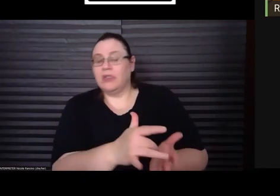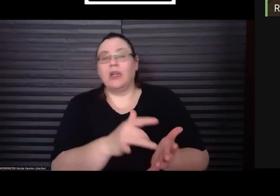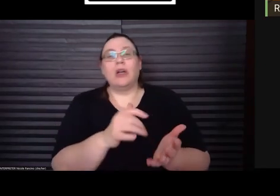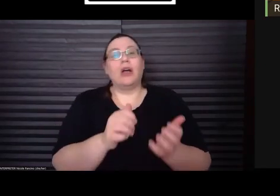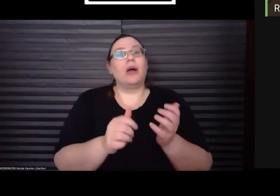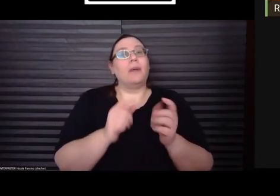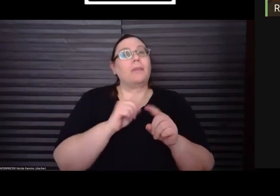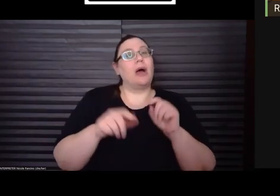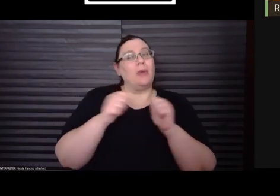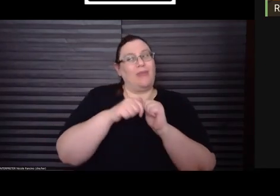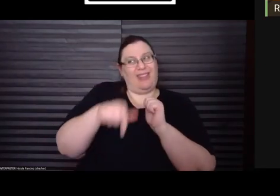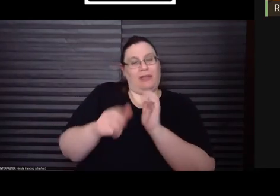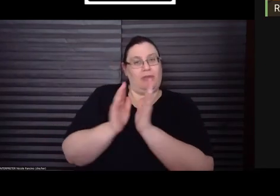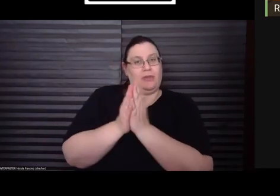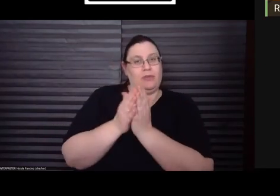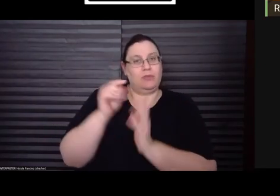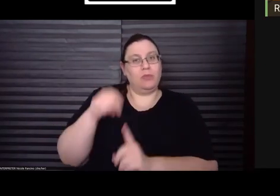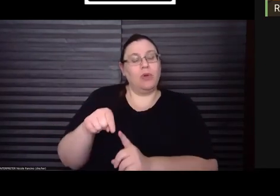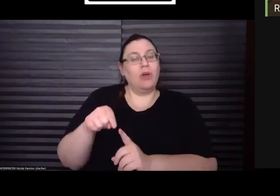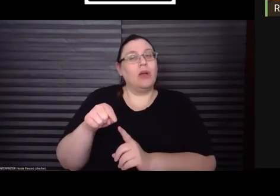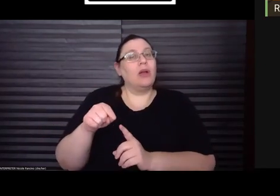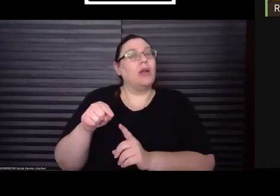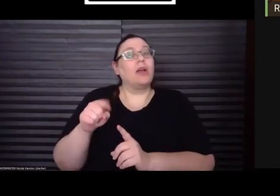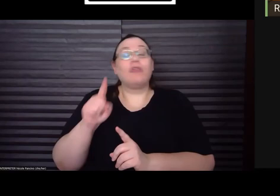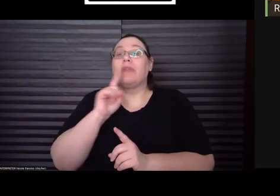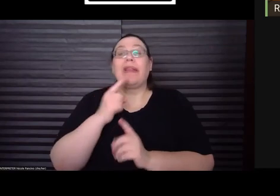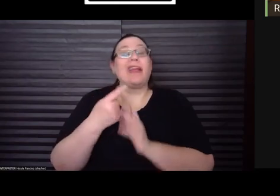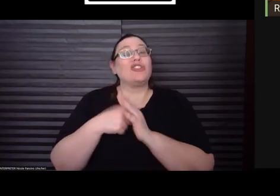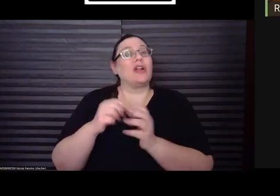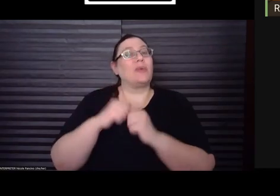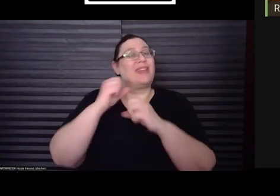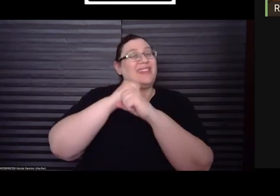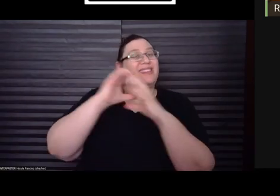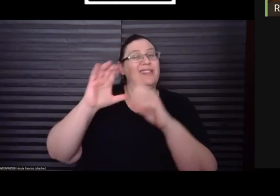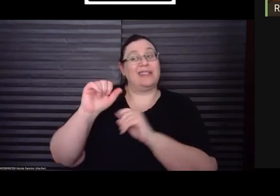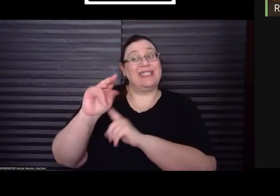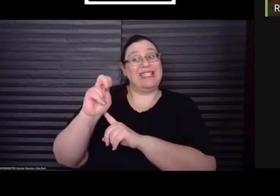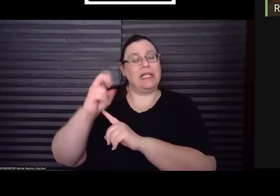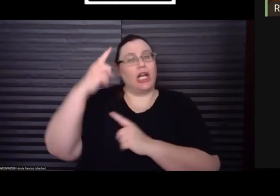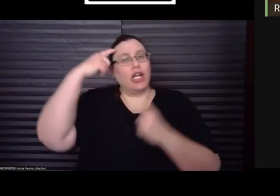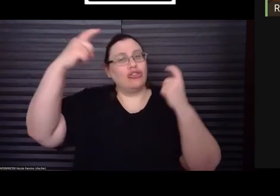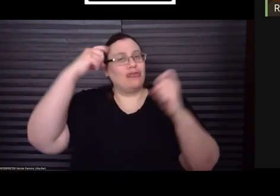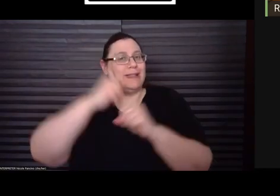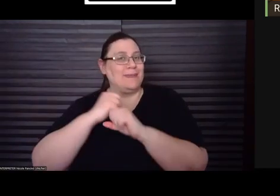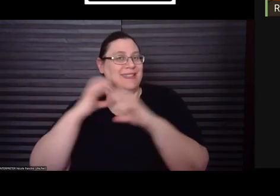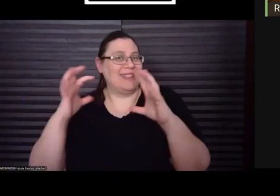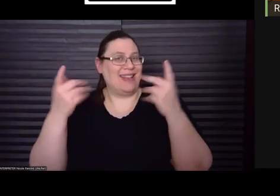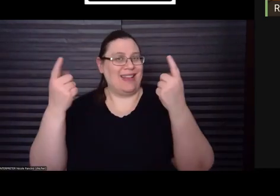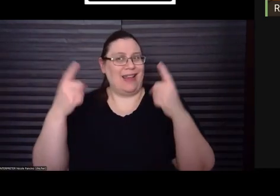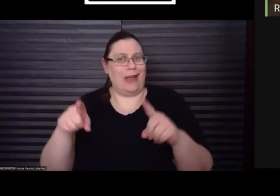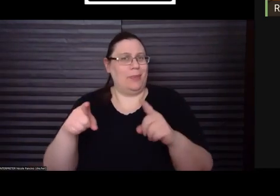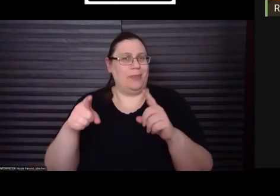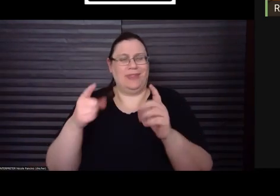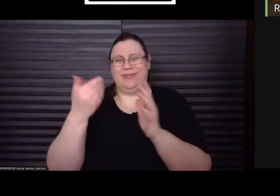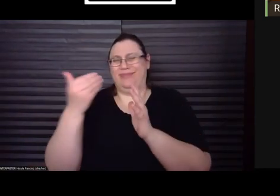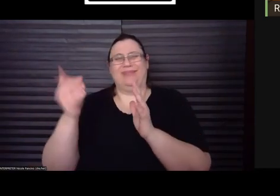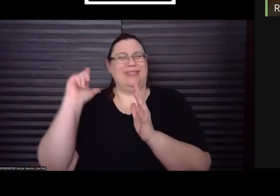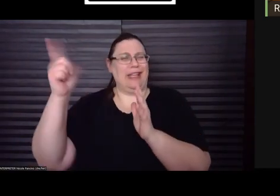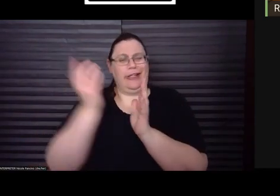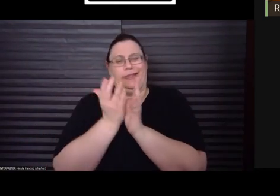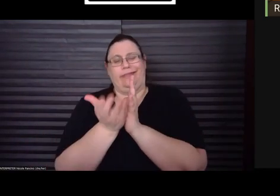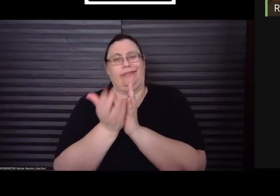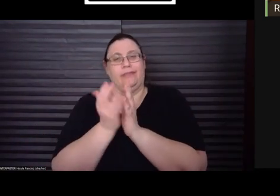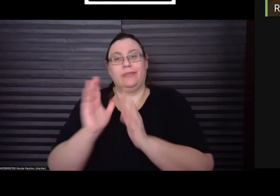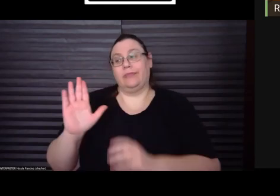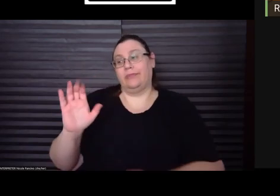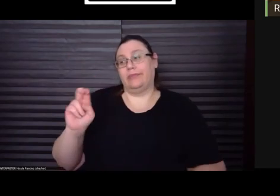But in the case of this book, I wrote a scene. It was a dream scene that happens much